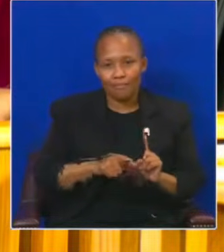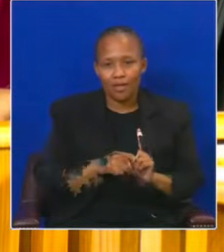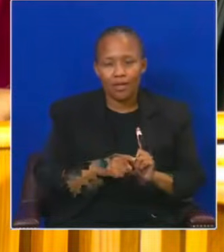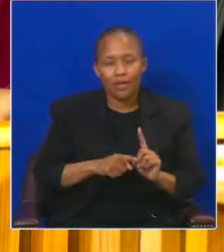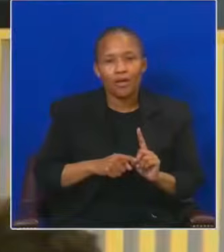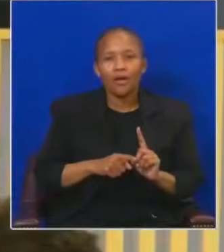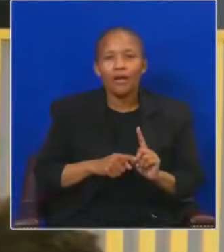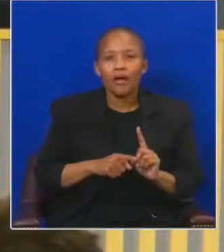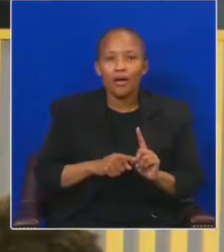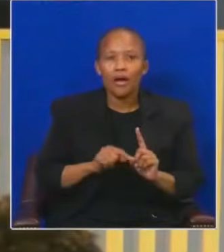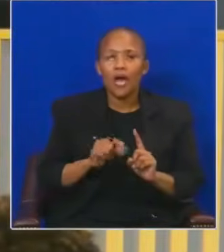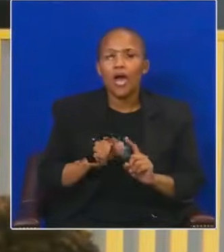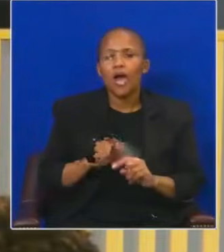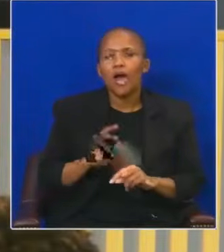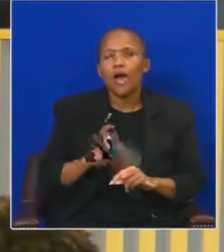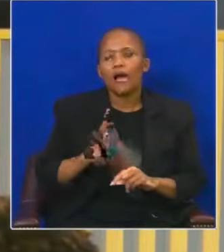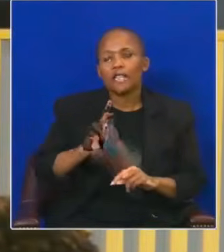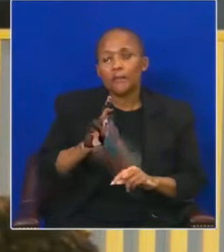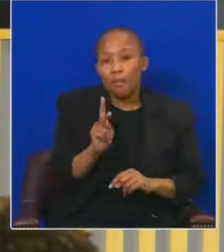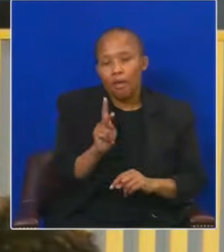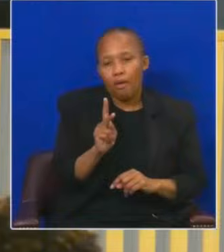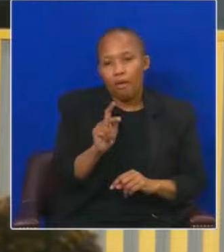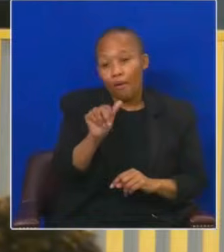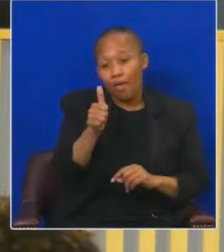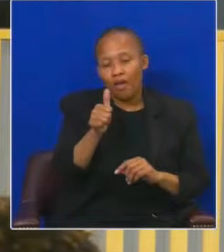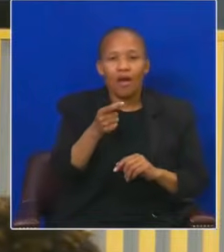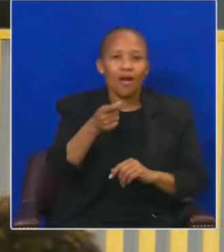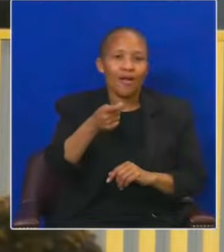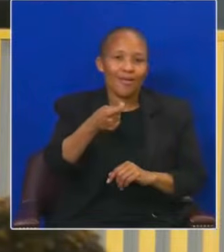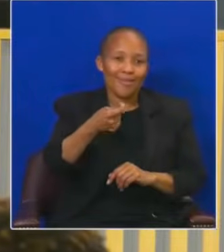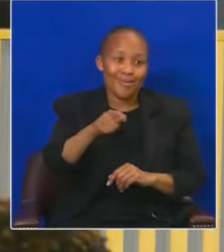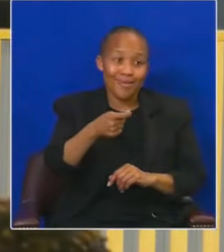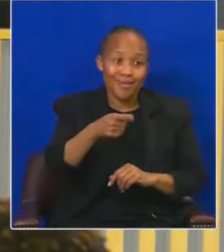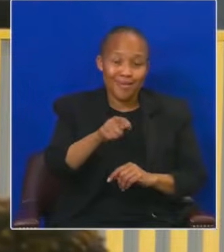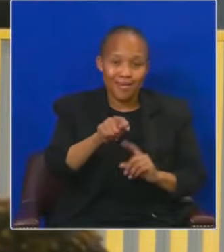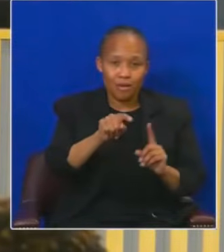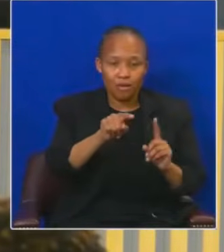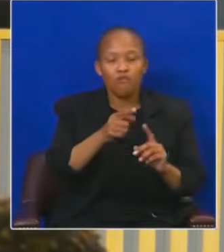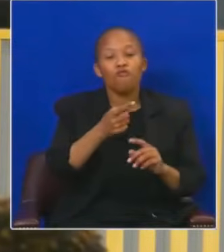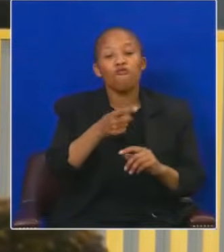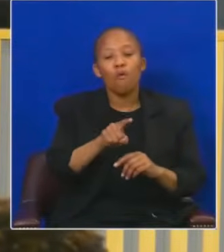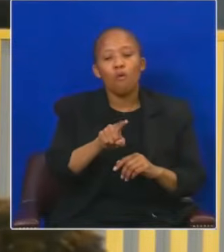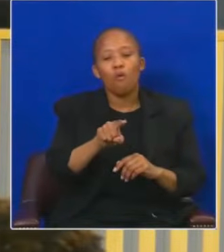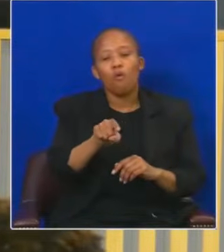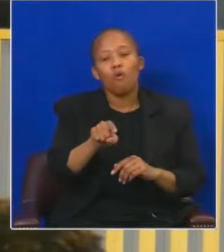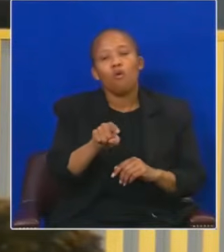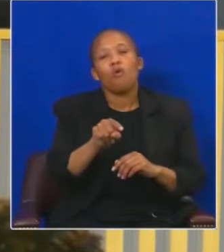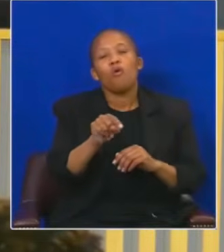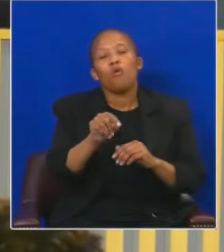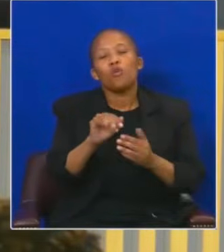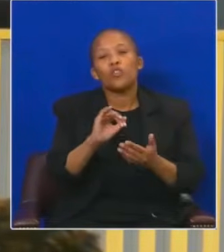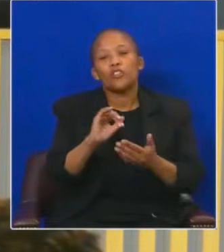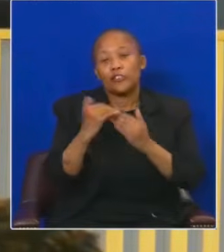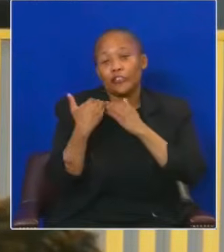keys to the safe and the safe room.